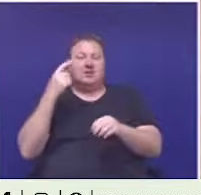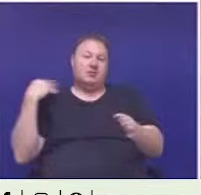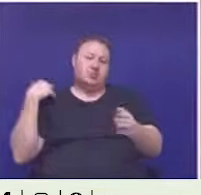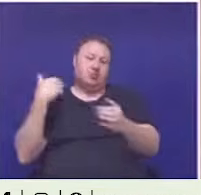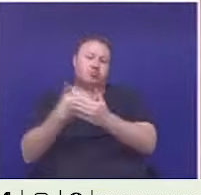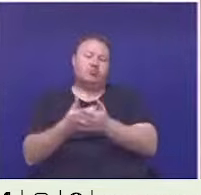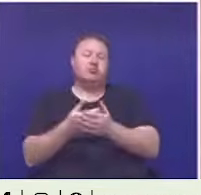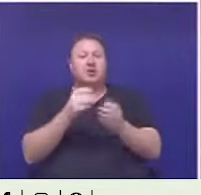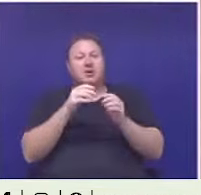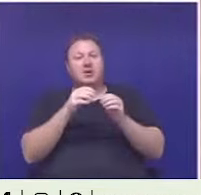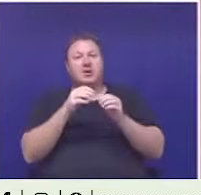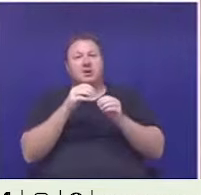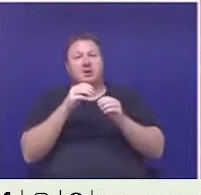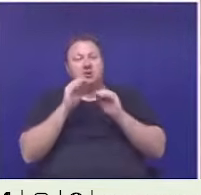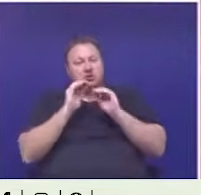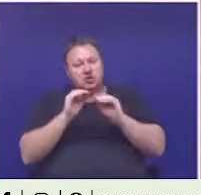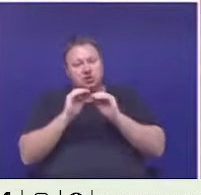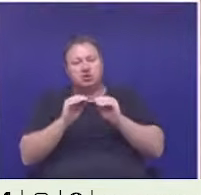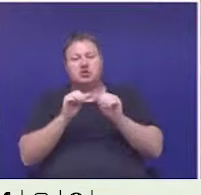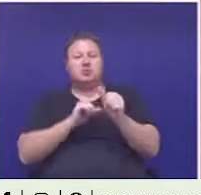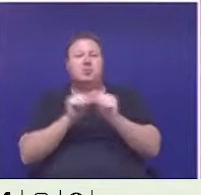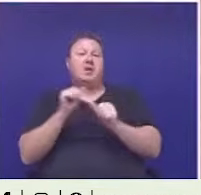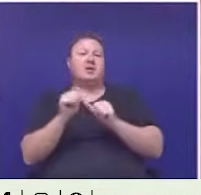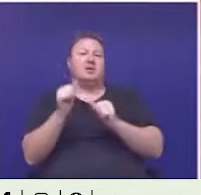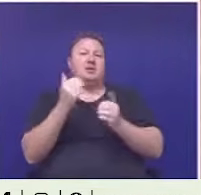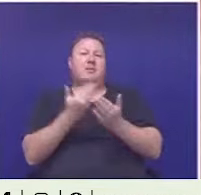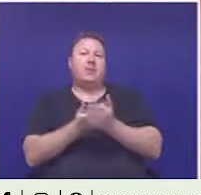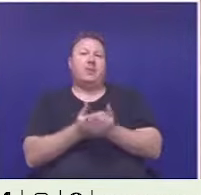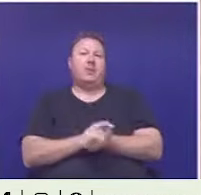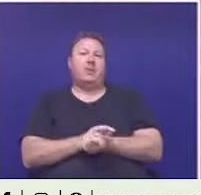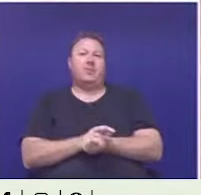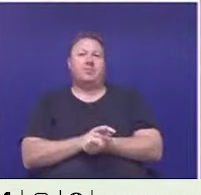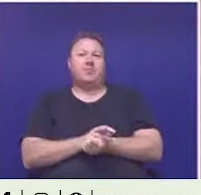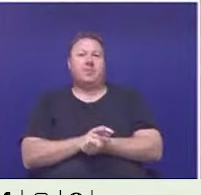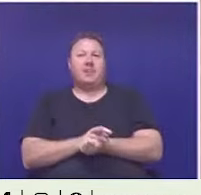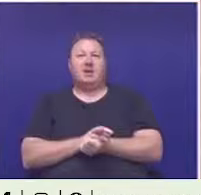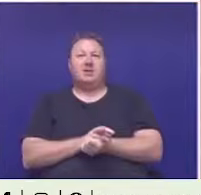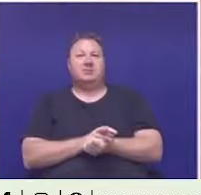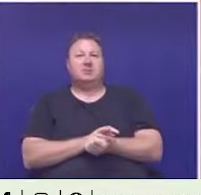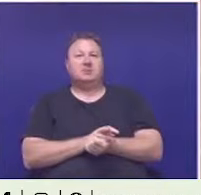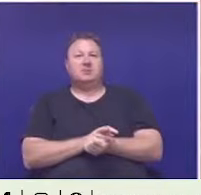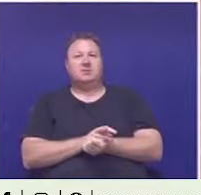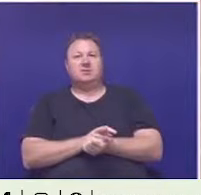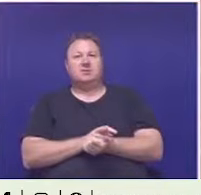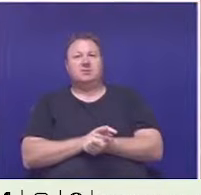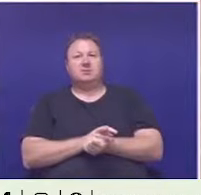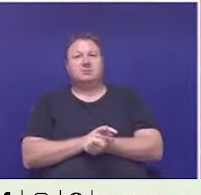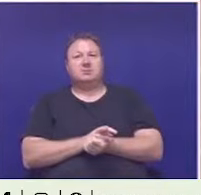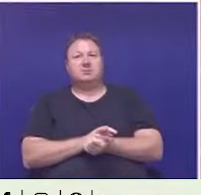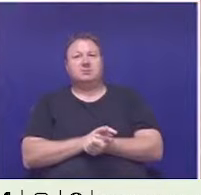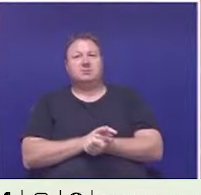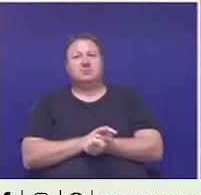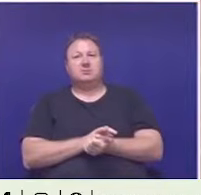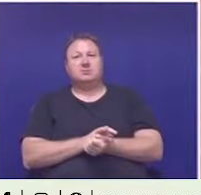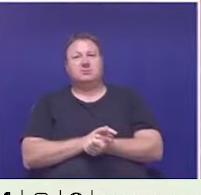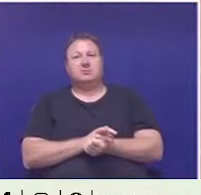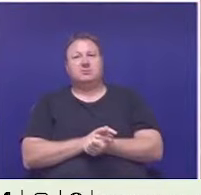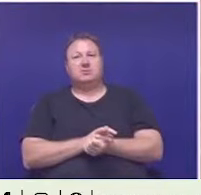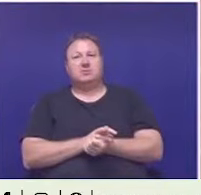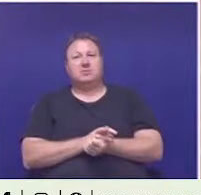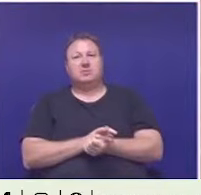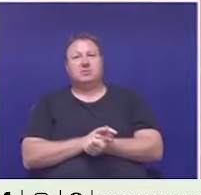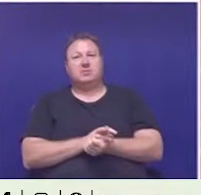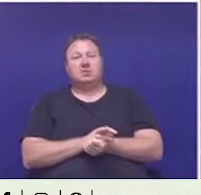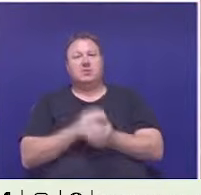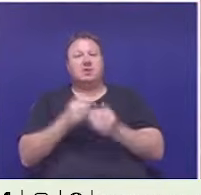fact that 5,000 teachers that's already trained are included in this, but those that are starting out